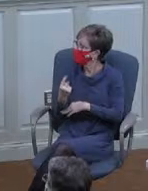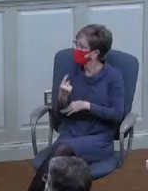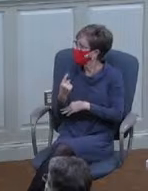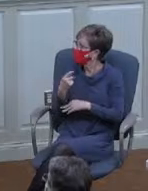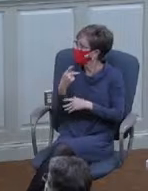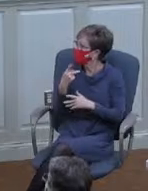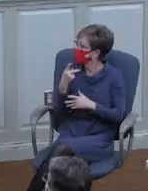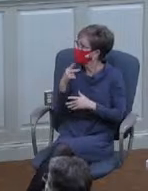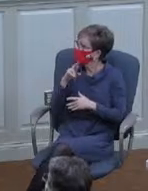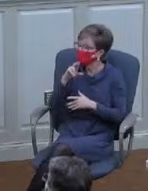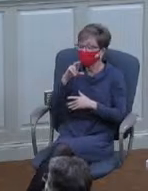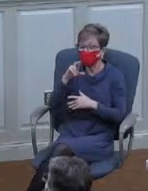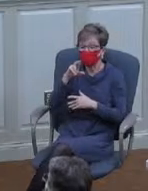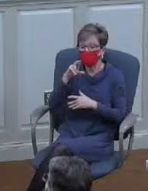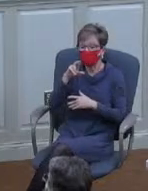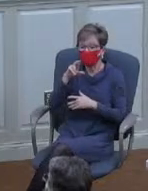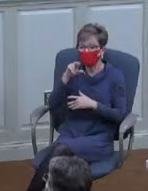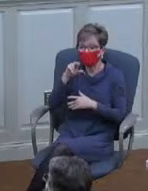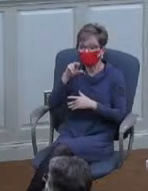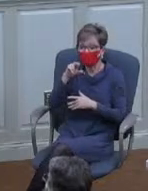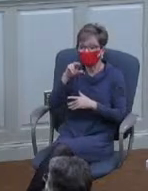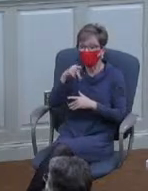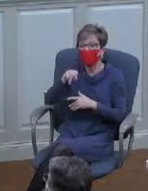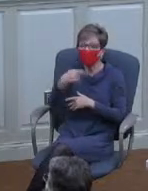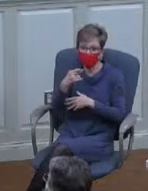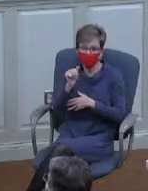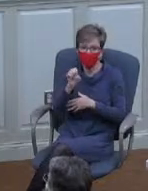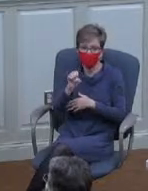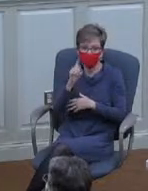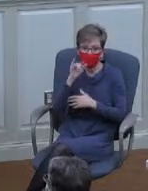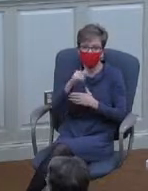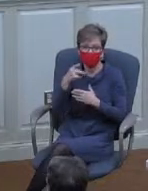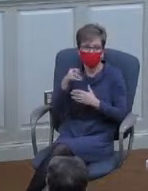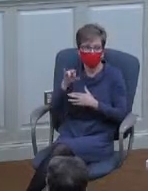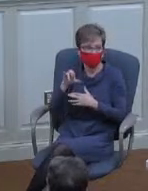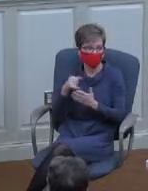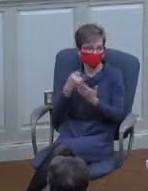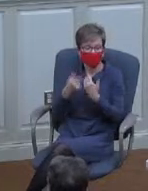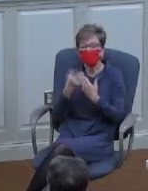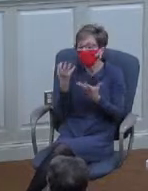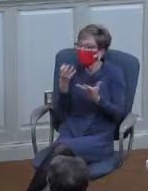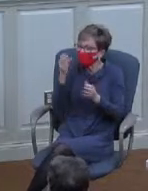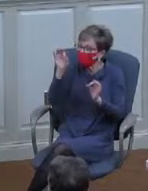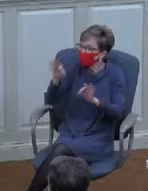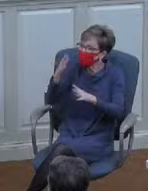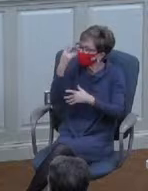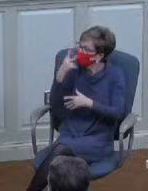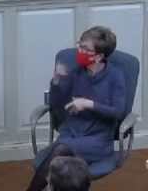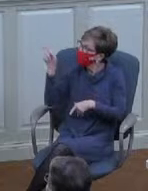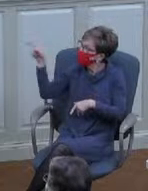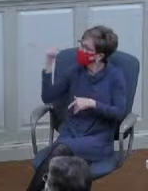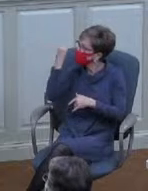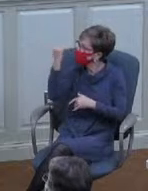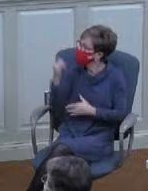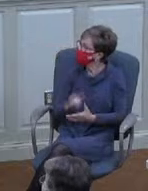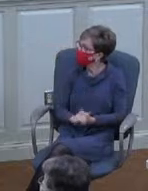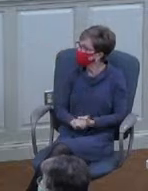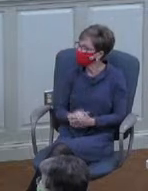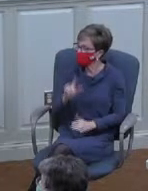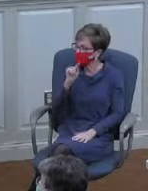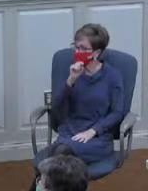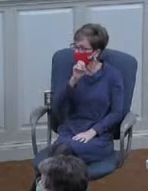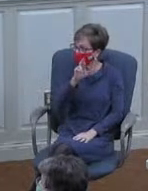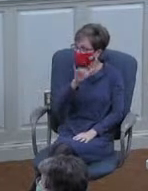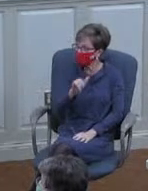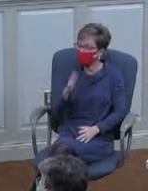So that's the way that the cabinet's going to attack that. So just wanted to give you all an idea of that. So too. they're not going to